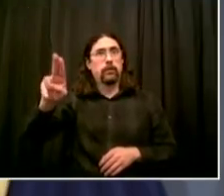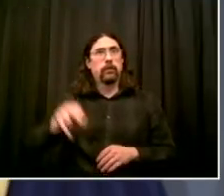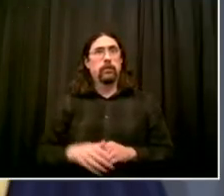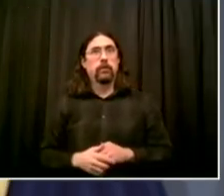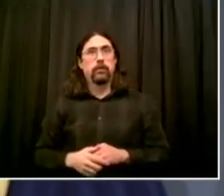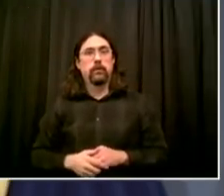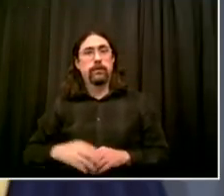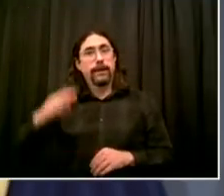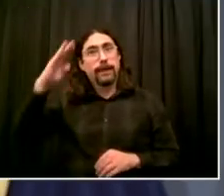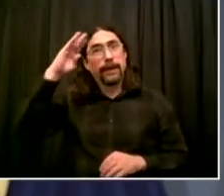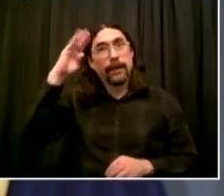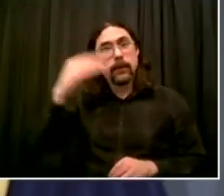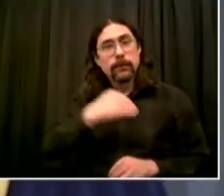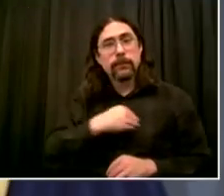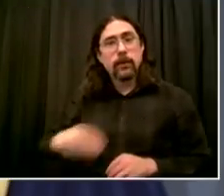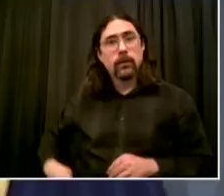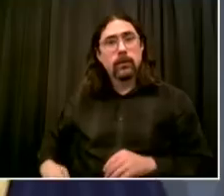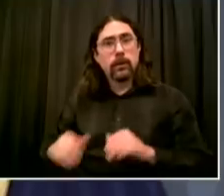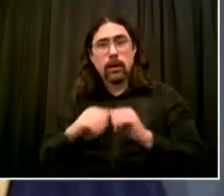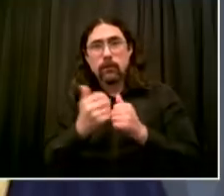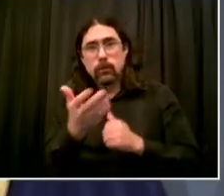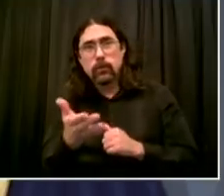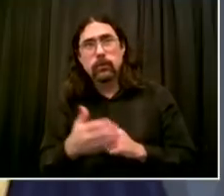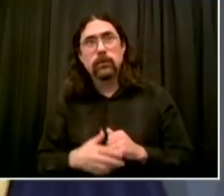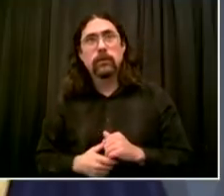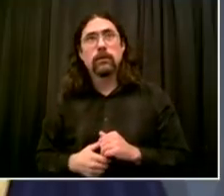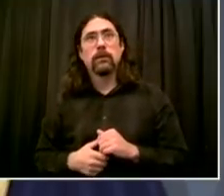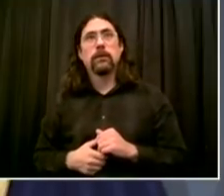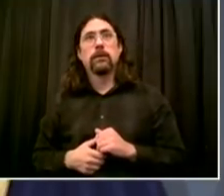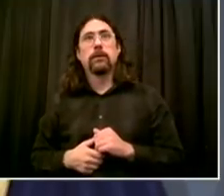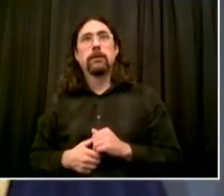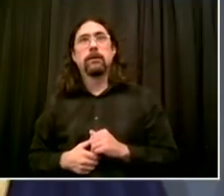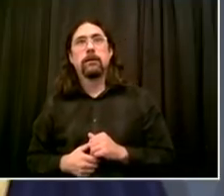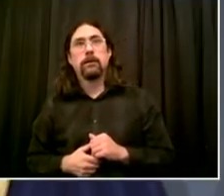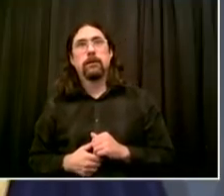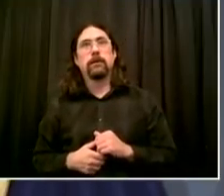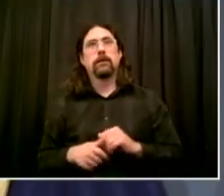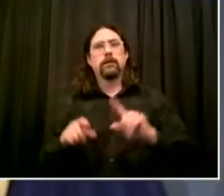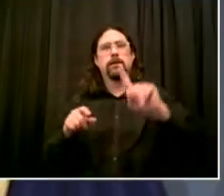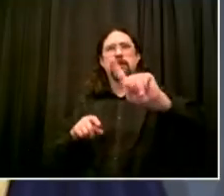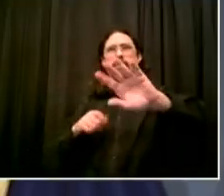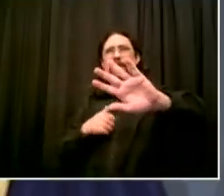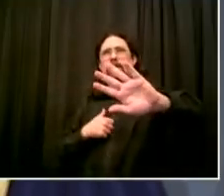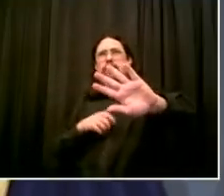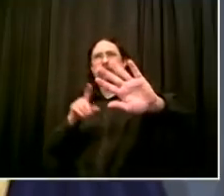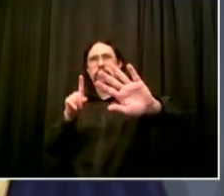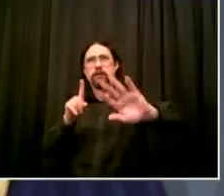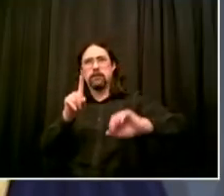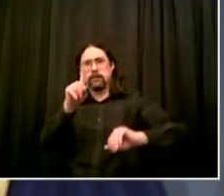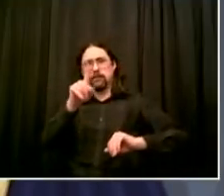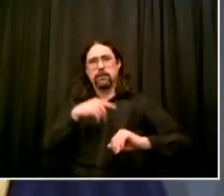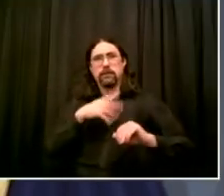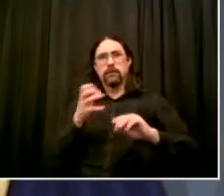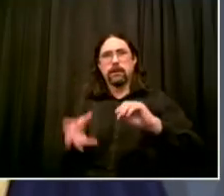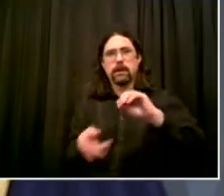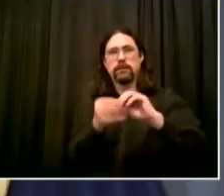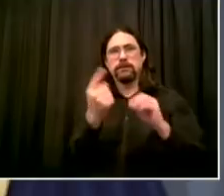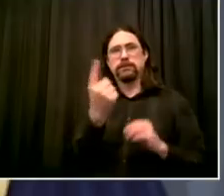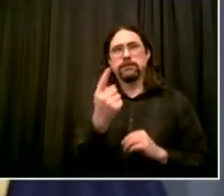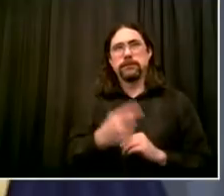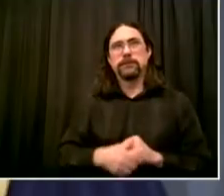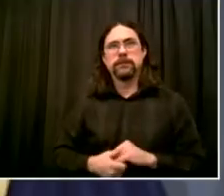one additional point on the previous. You know, a lot of us have been saying for years that 50A had to go.